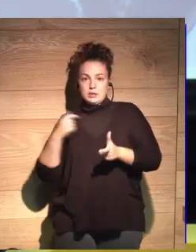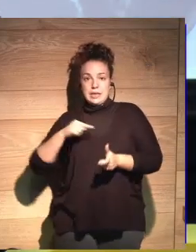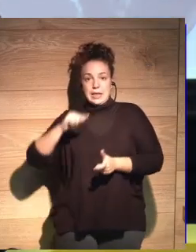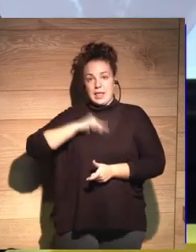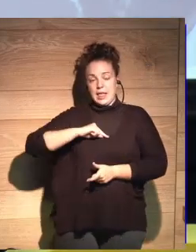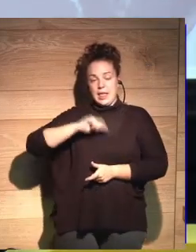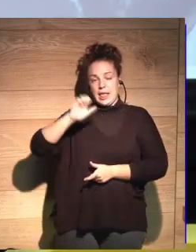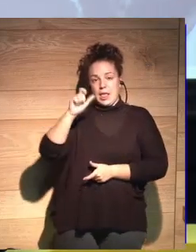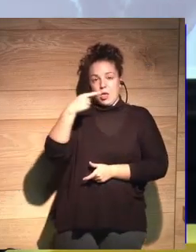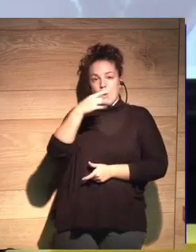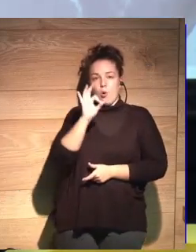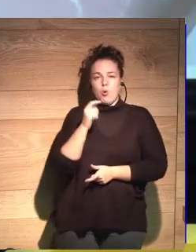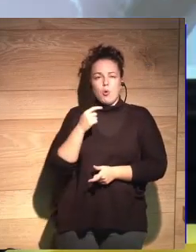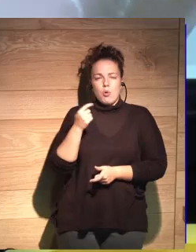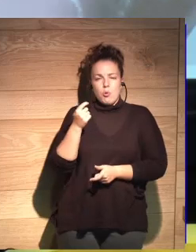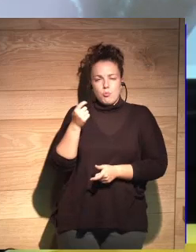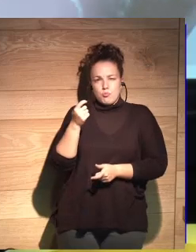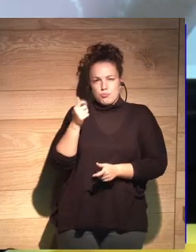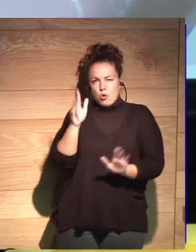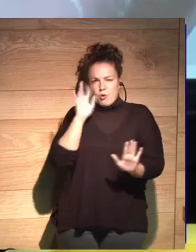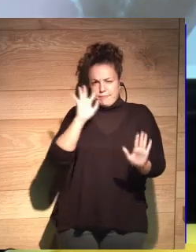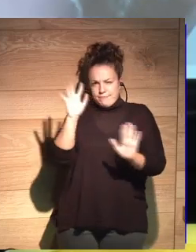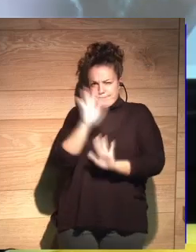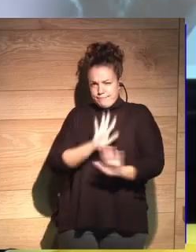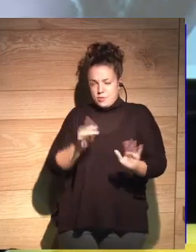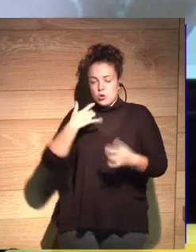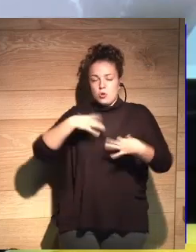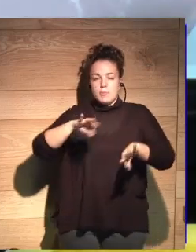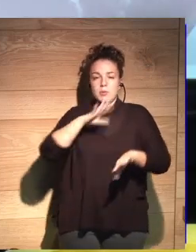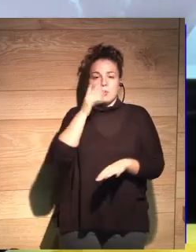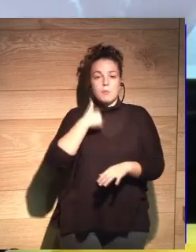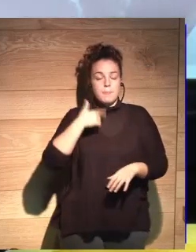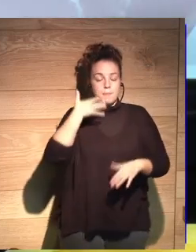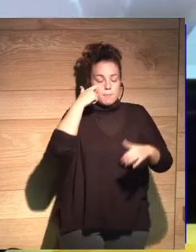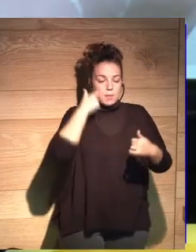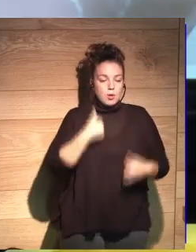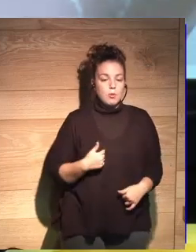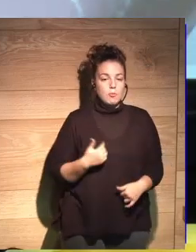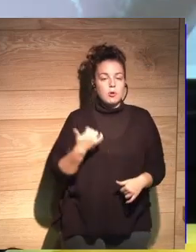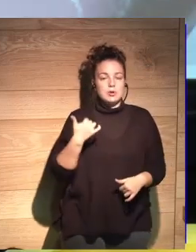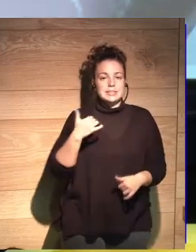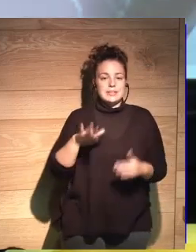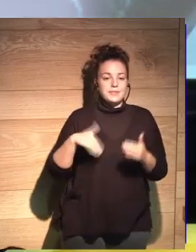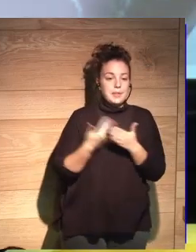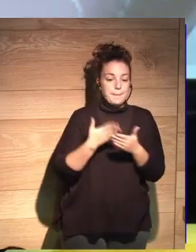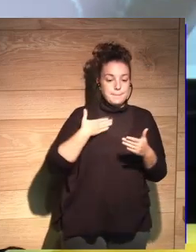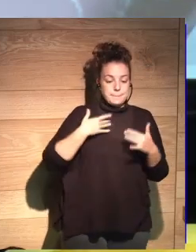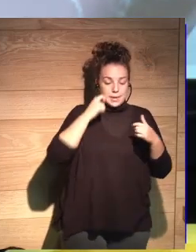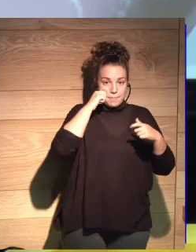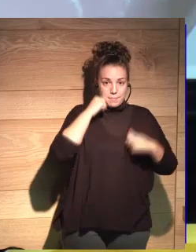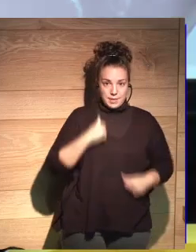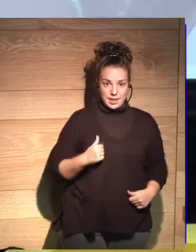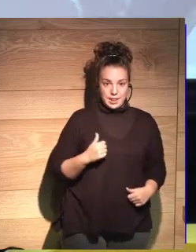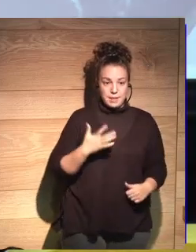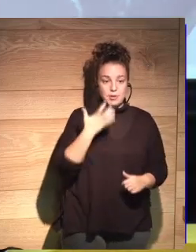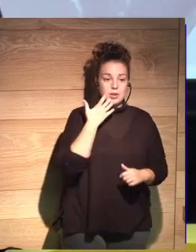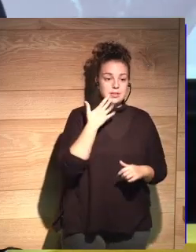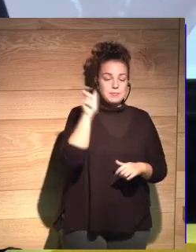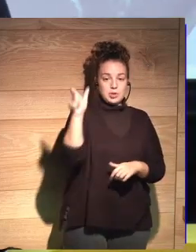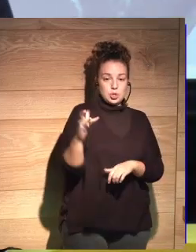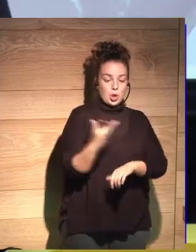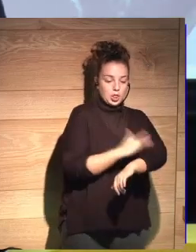So my body ends at my skin, except of course I get very embarrassed if somebody starts stroking my clothes. They have temporarily